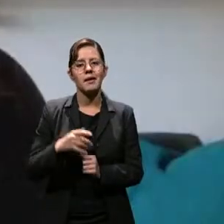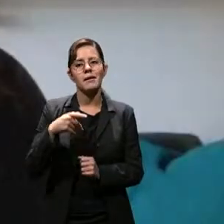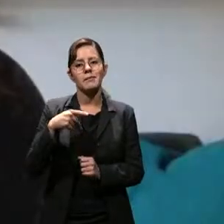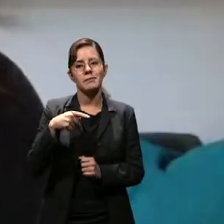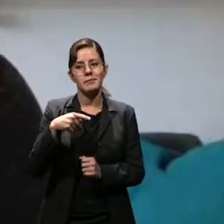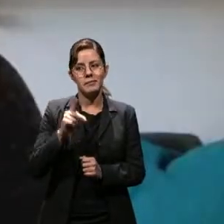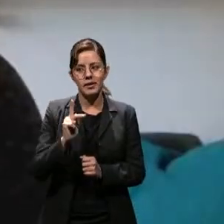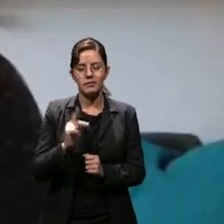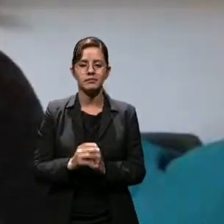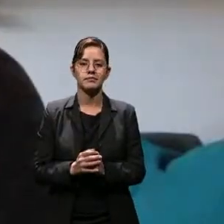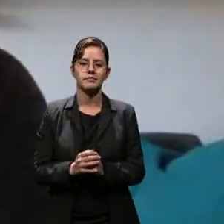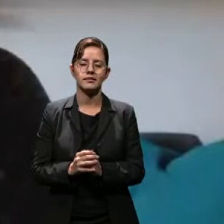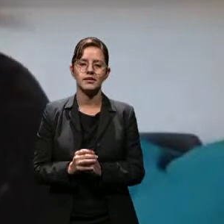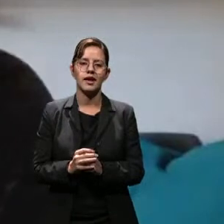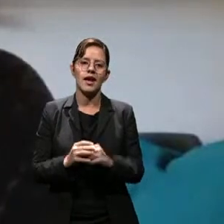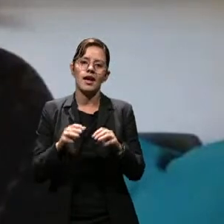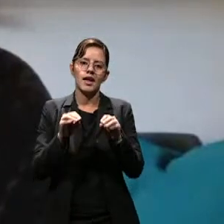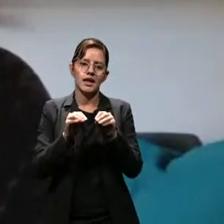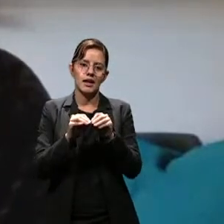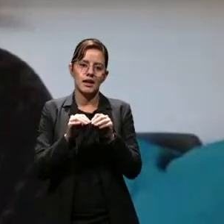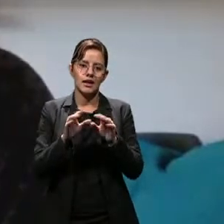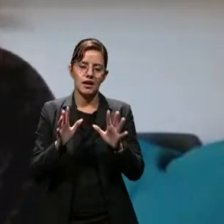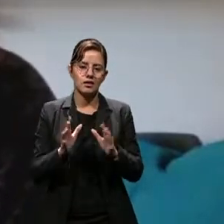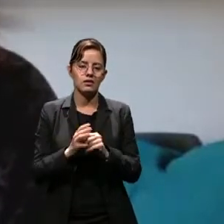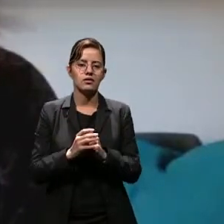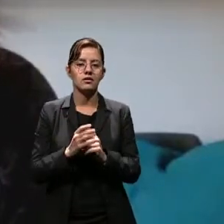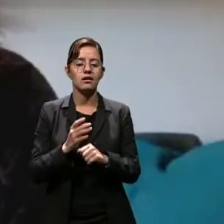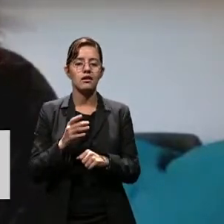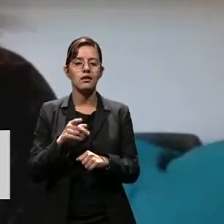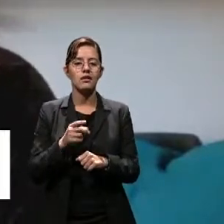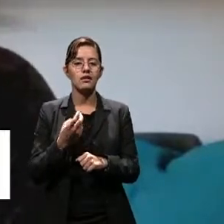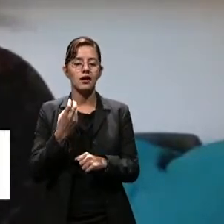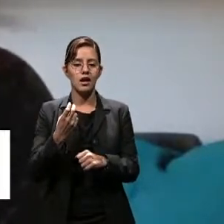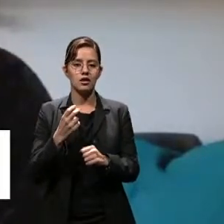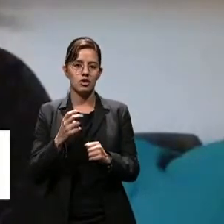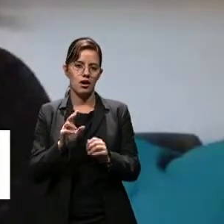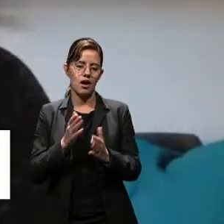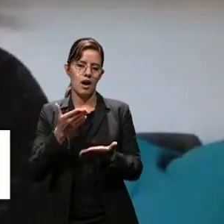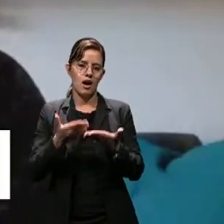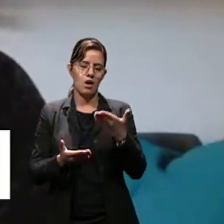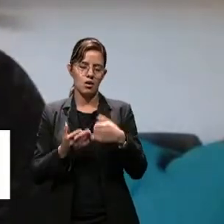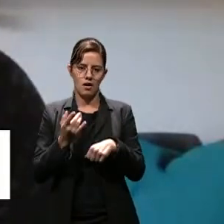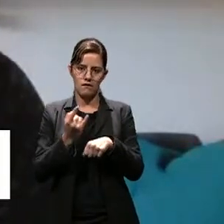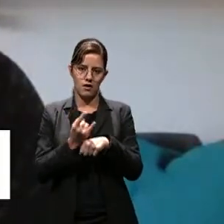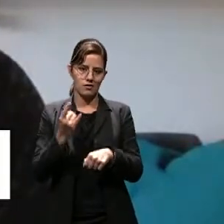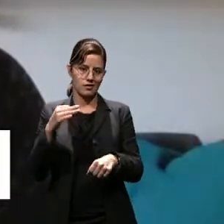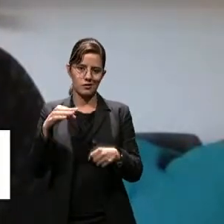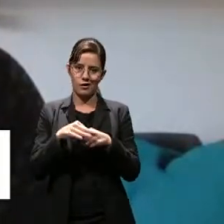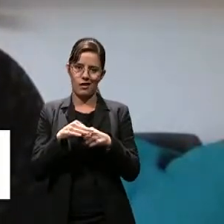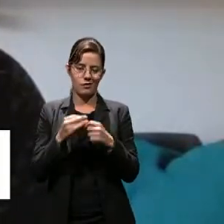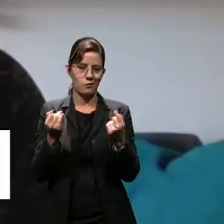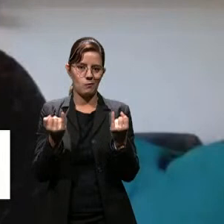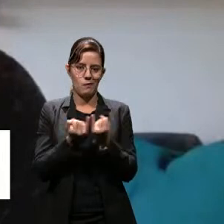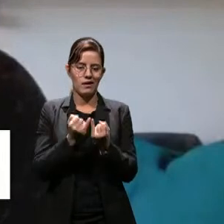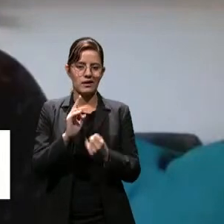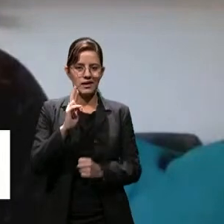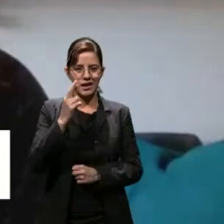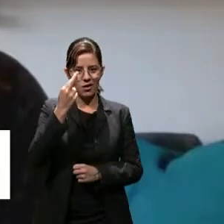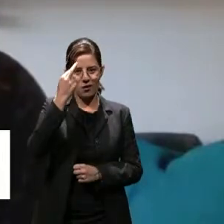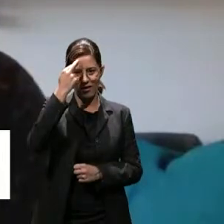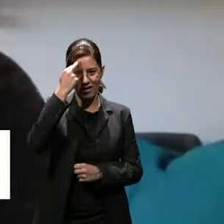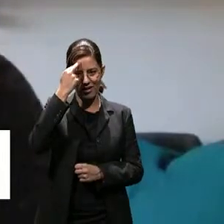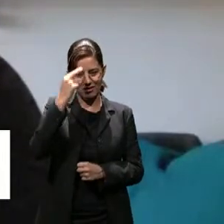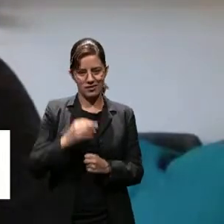the electoral process. But it is unavoidable to think on electoral fraud now and not to